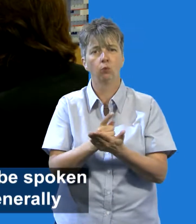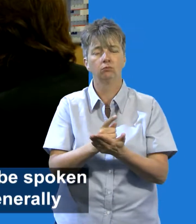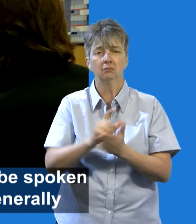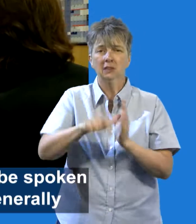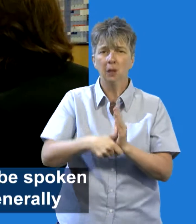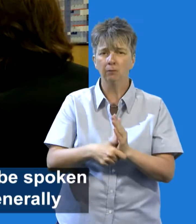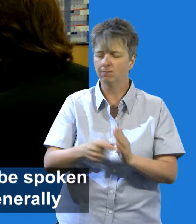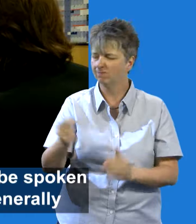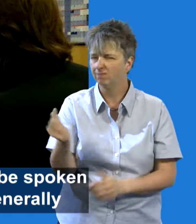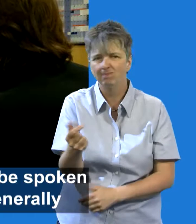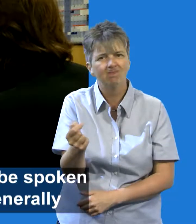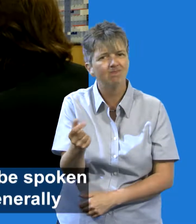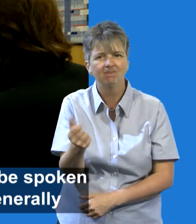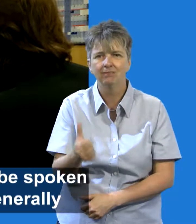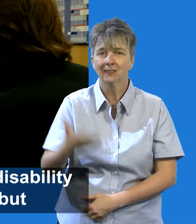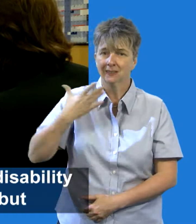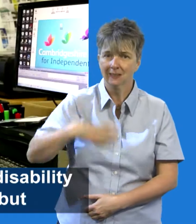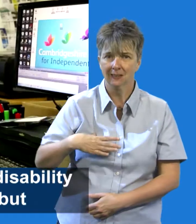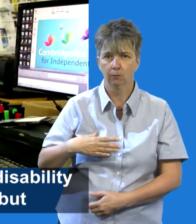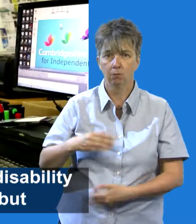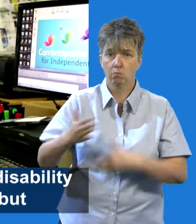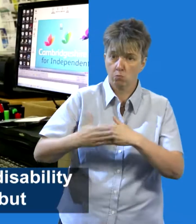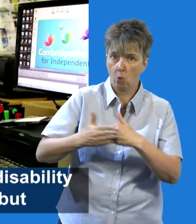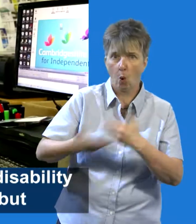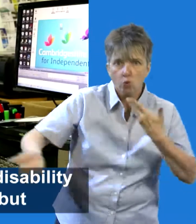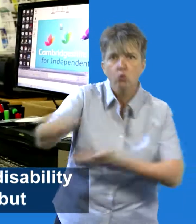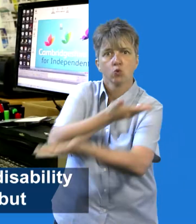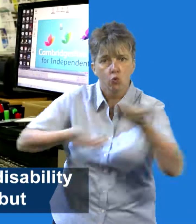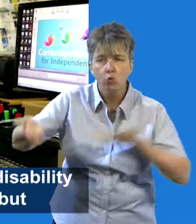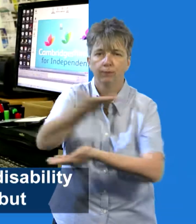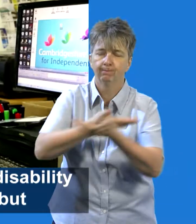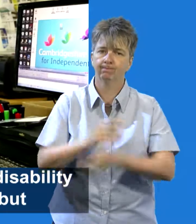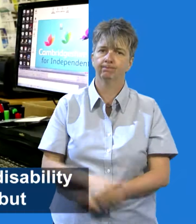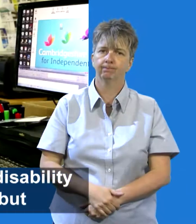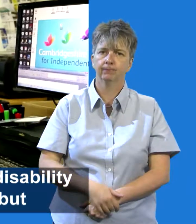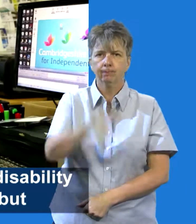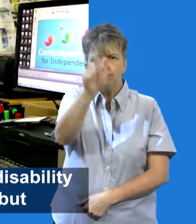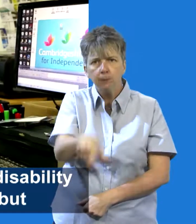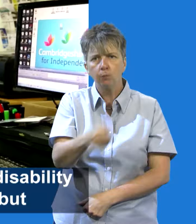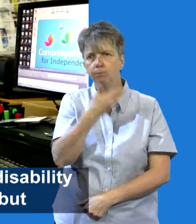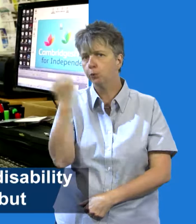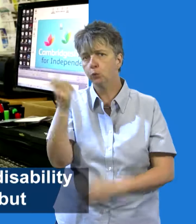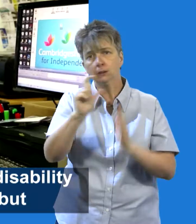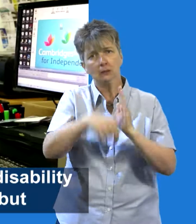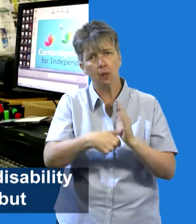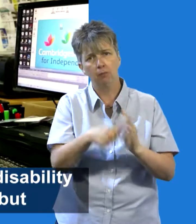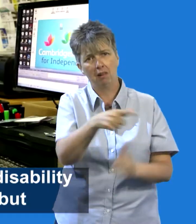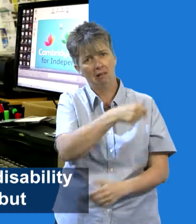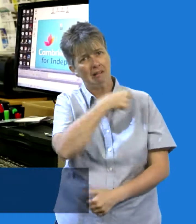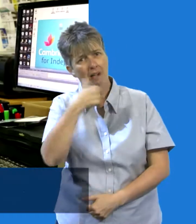more. I think that generally most people who do not have a disability are generally